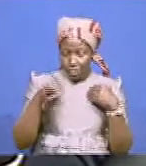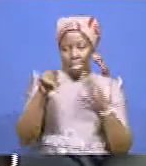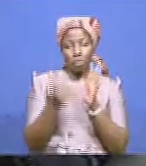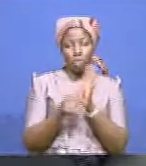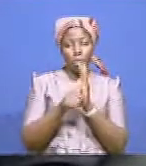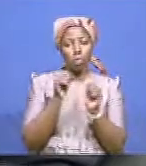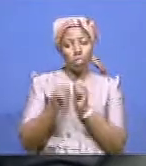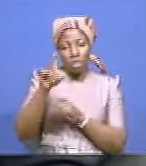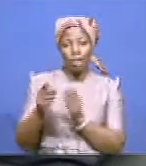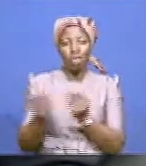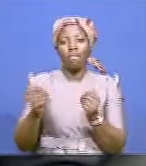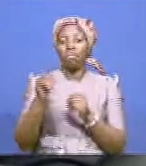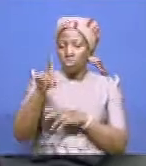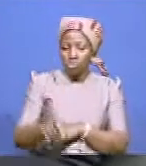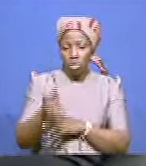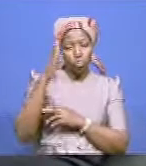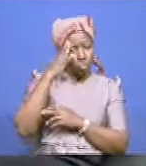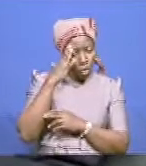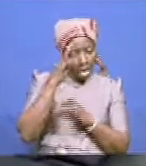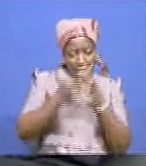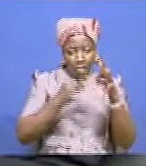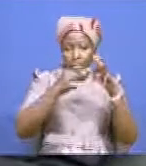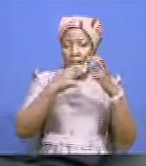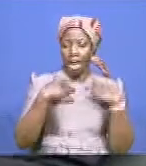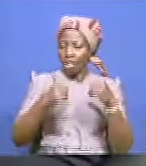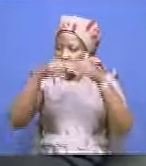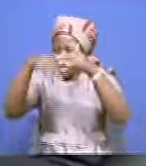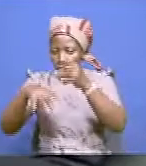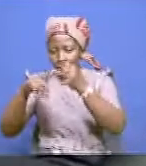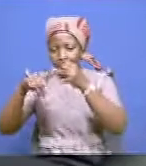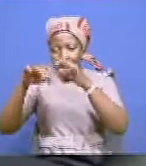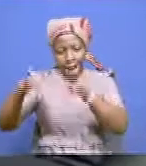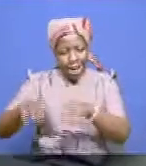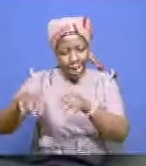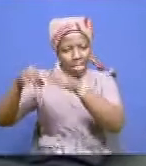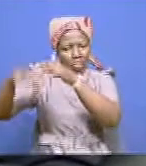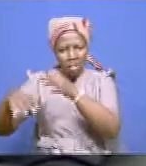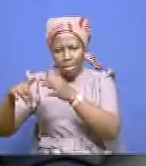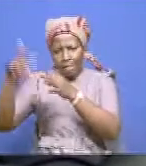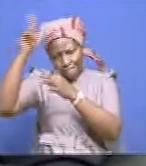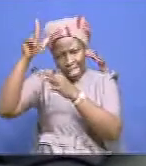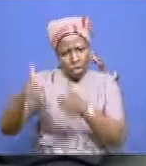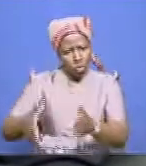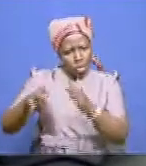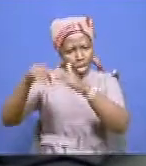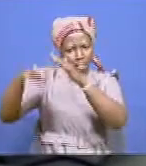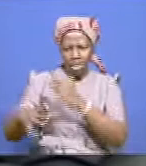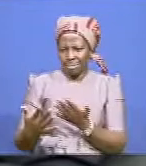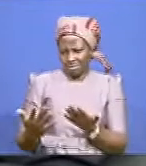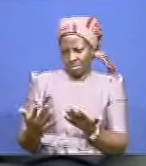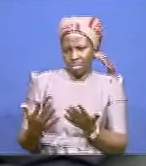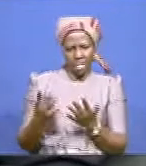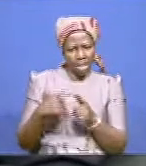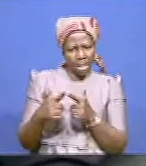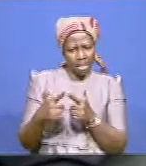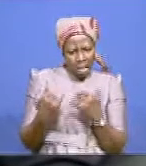knowing that if health is devolved, agriculture is devolved, rural roads are devolved, chances are that they are likely to be